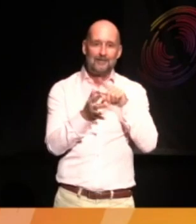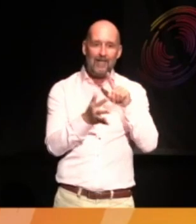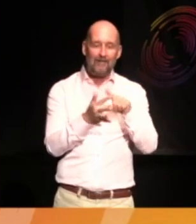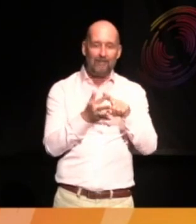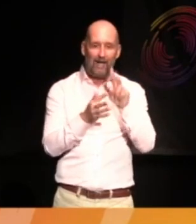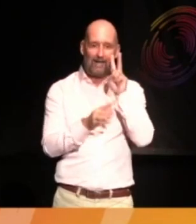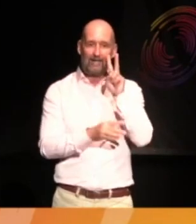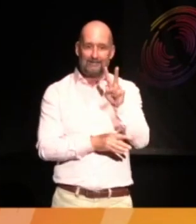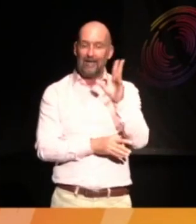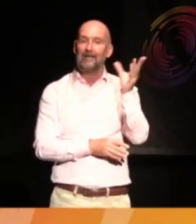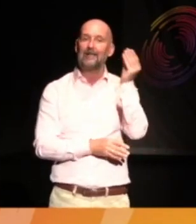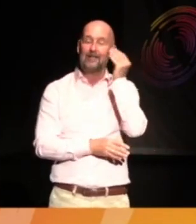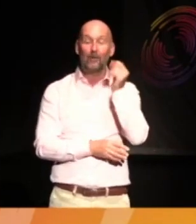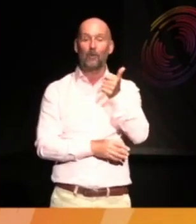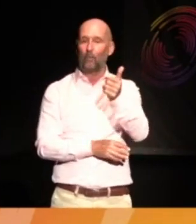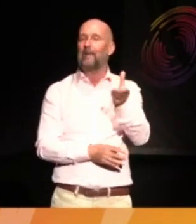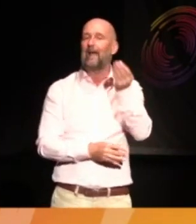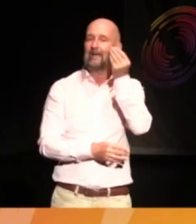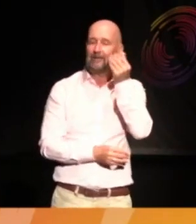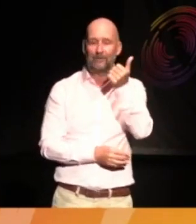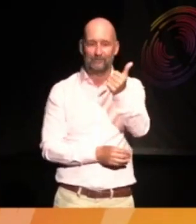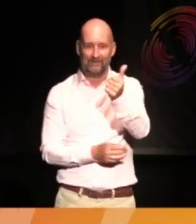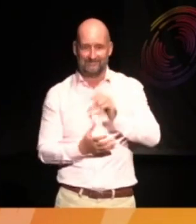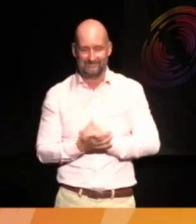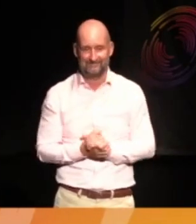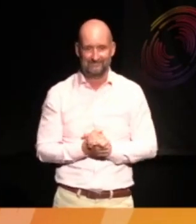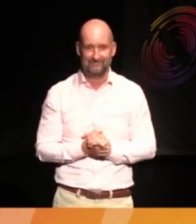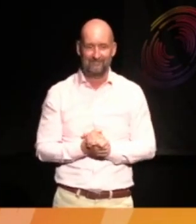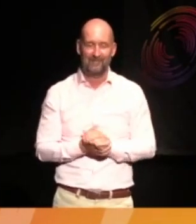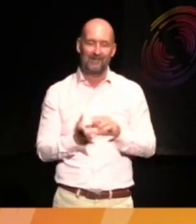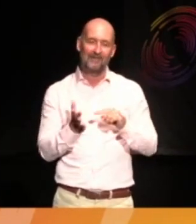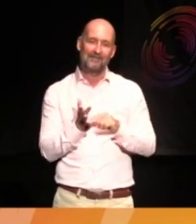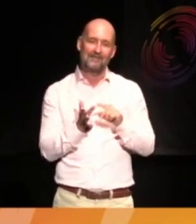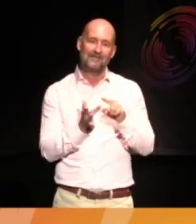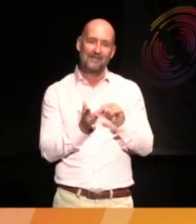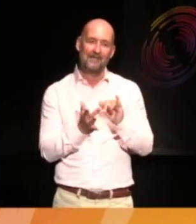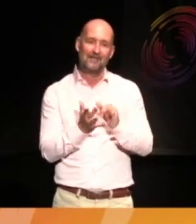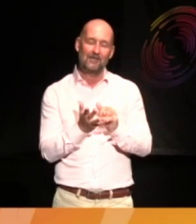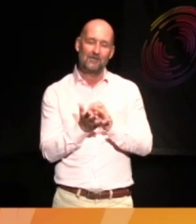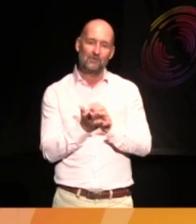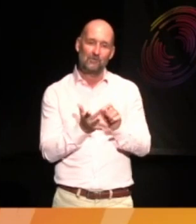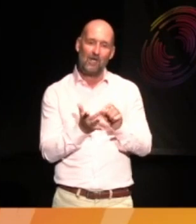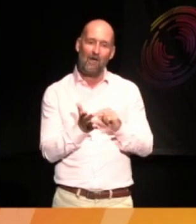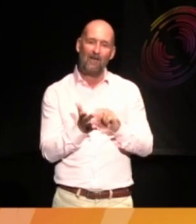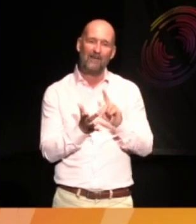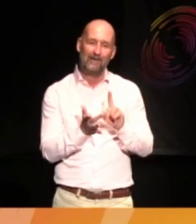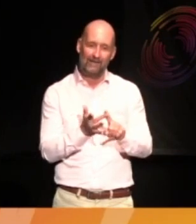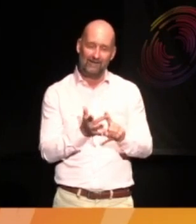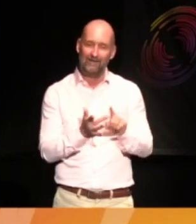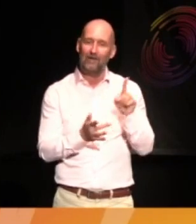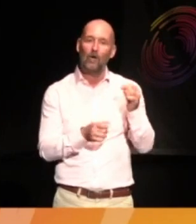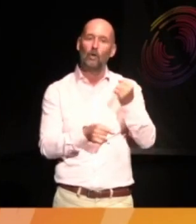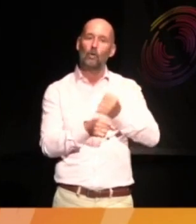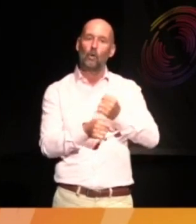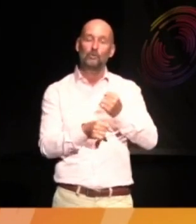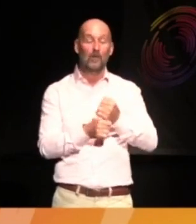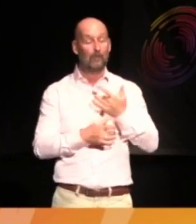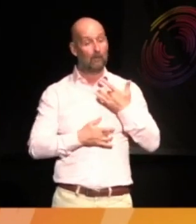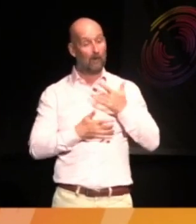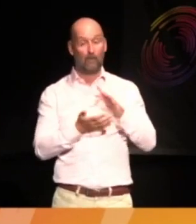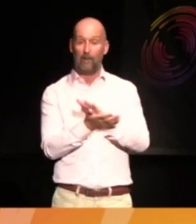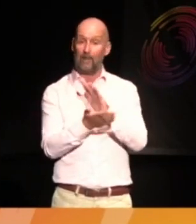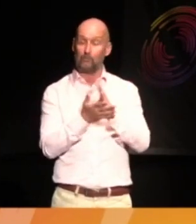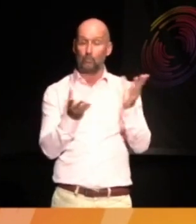you, yeah. Great. Okay. So my name is Tishani Doshi, and it's been such a pleasure to listen to this conversation